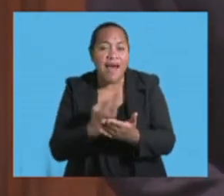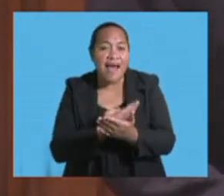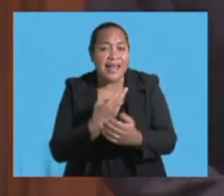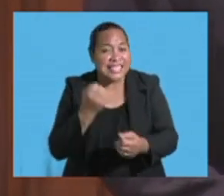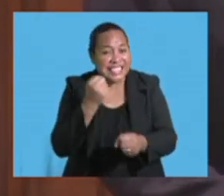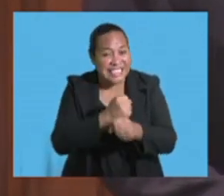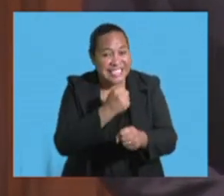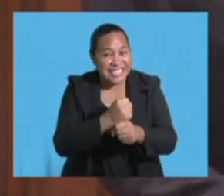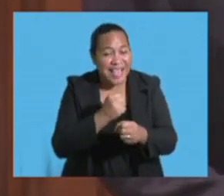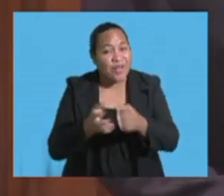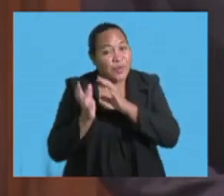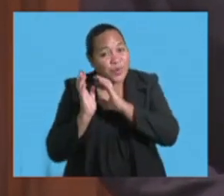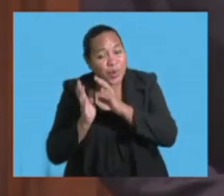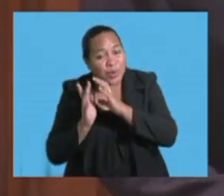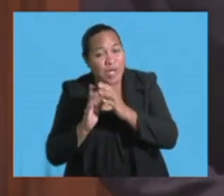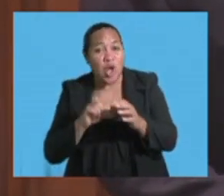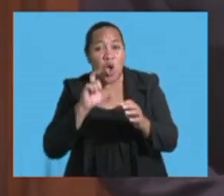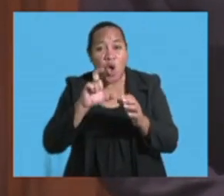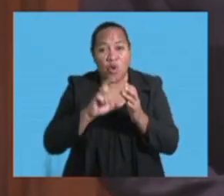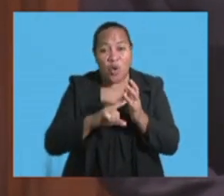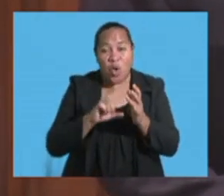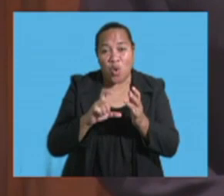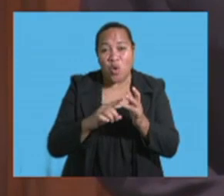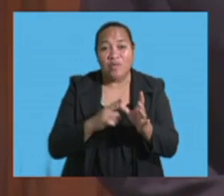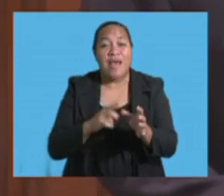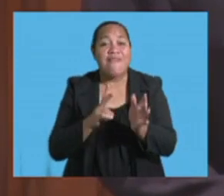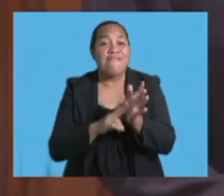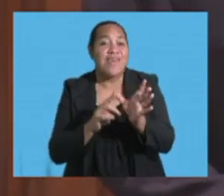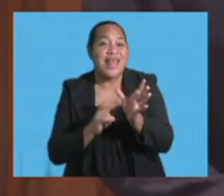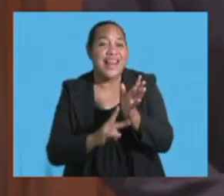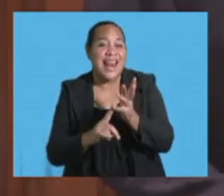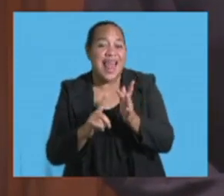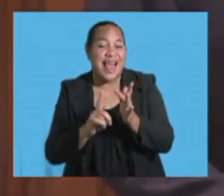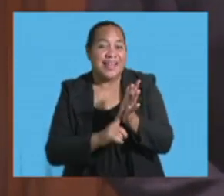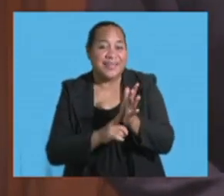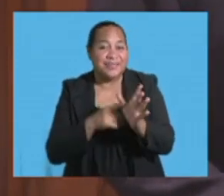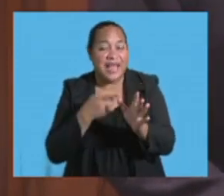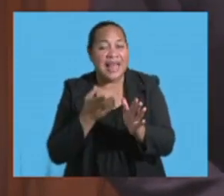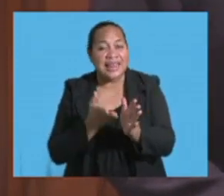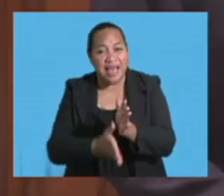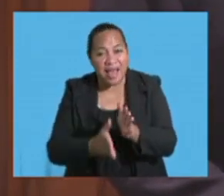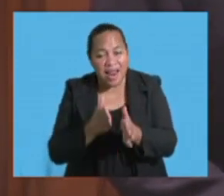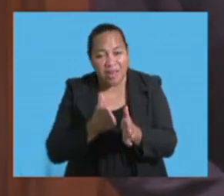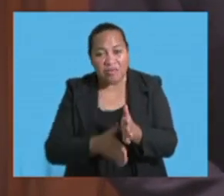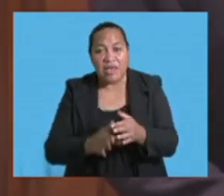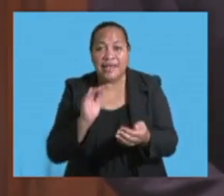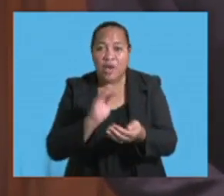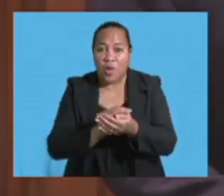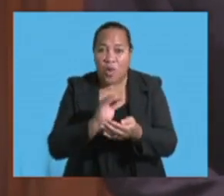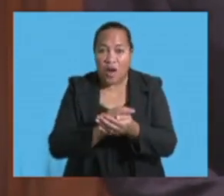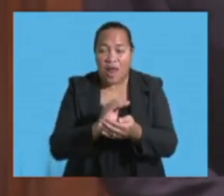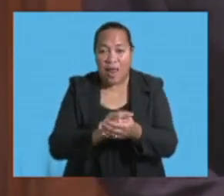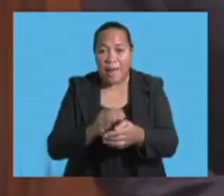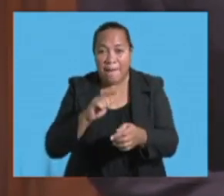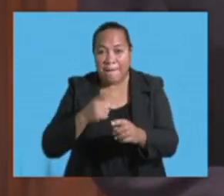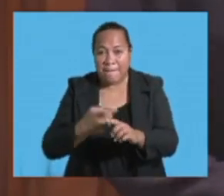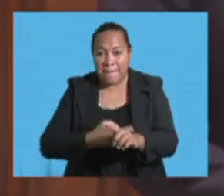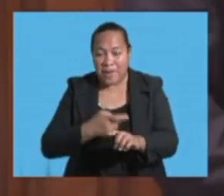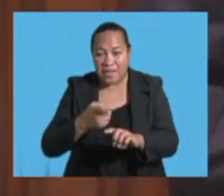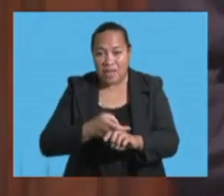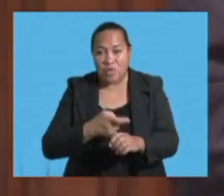coconut, cocoa, vanilla, dalo, yagona, potatoes, and